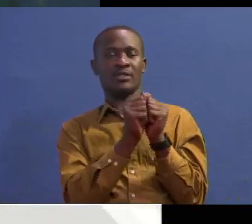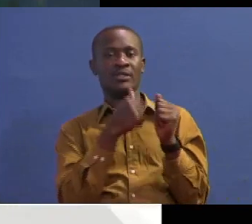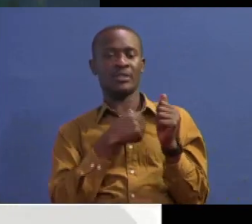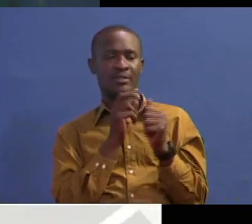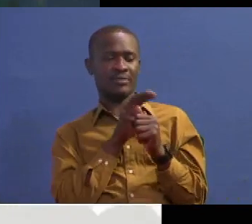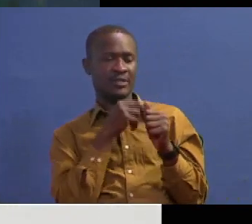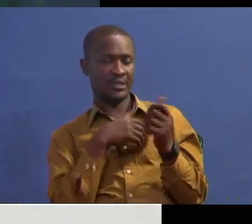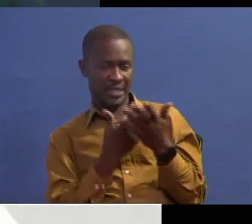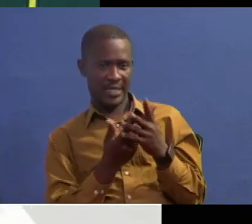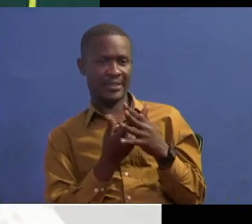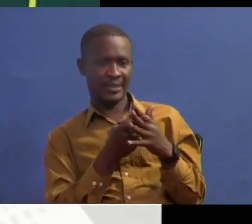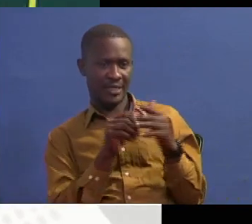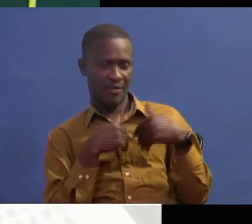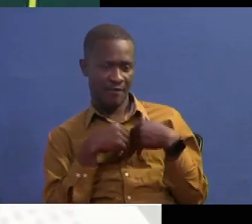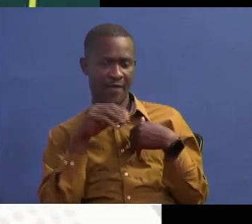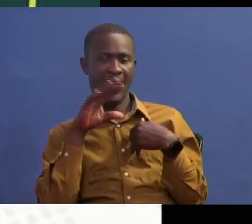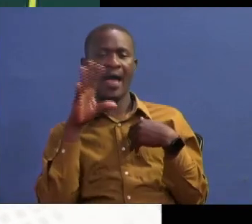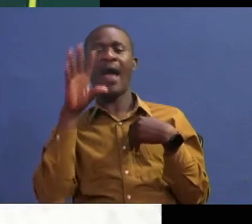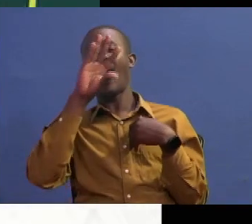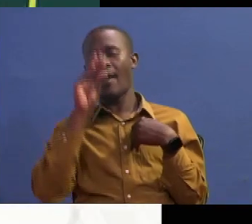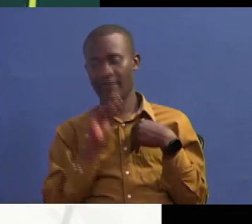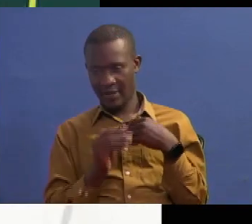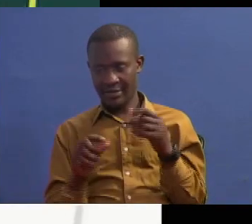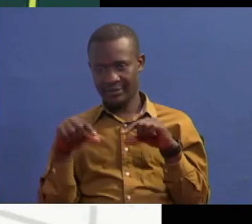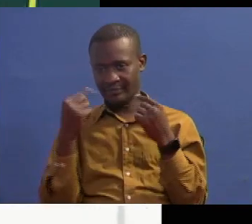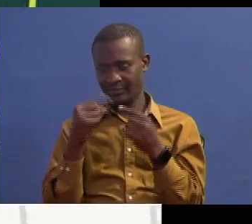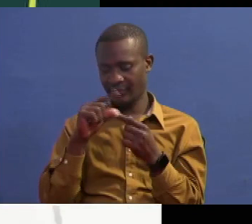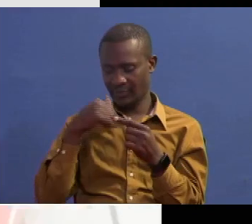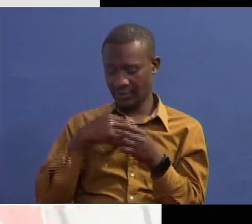the launch of Africa Green Industrialization